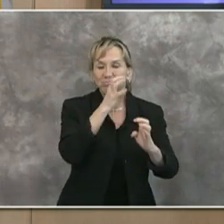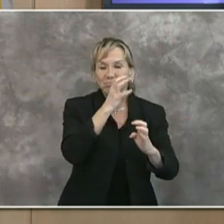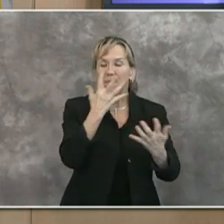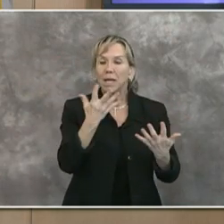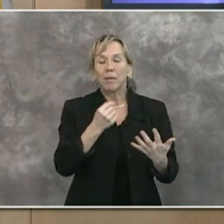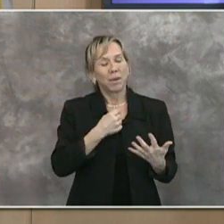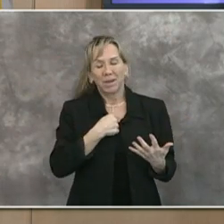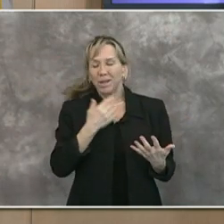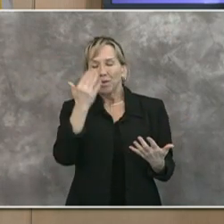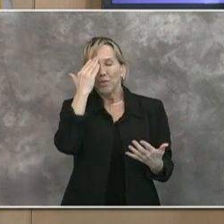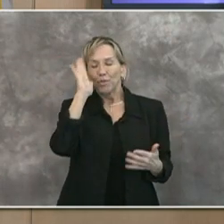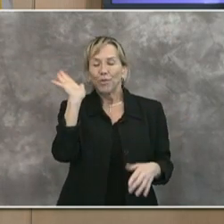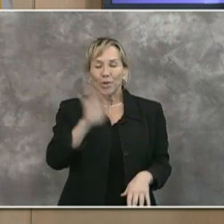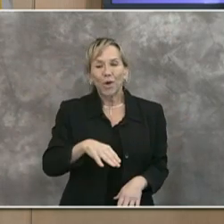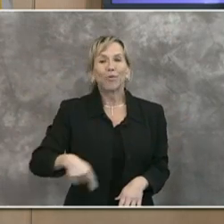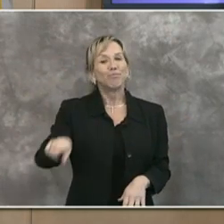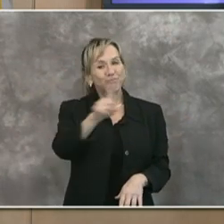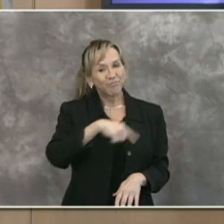ability to